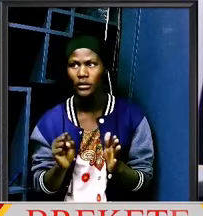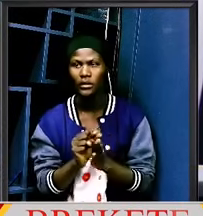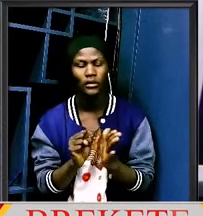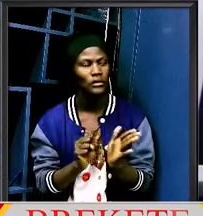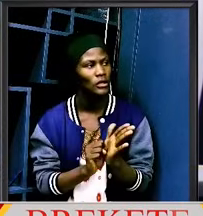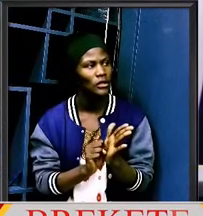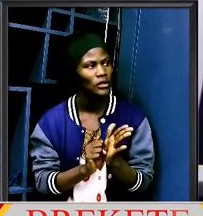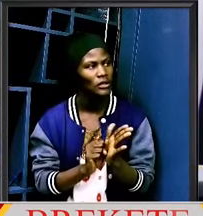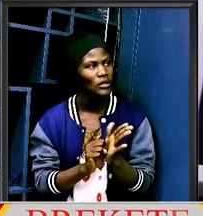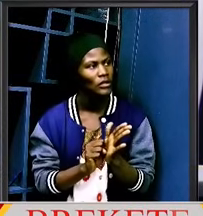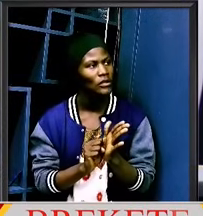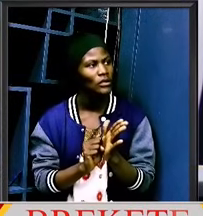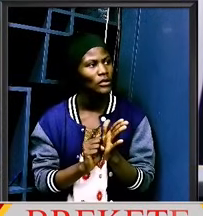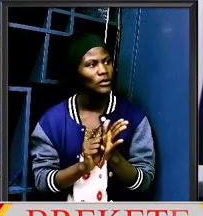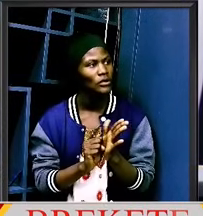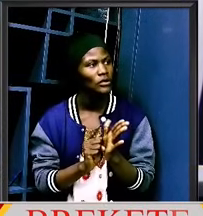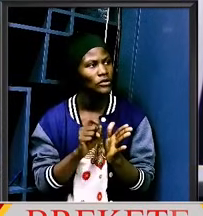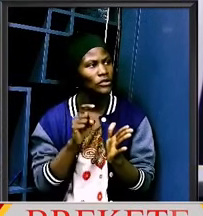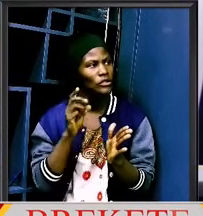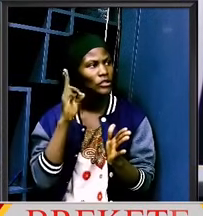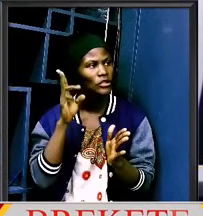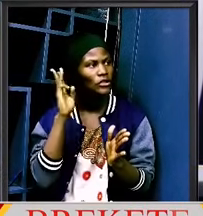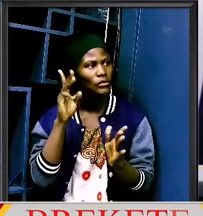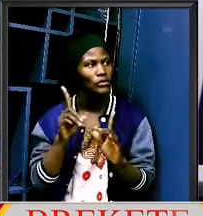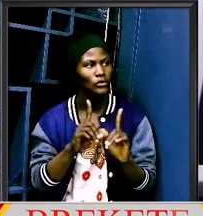Definitely, he will do something. No.